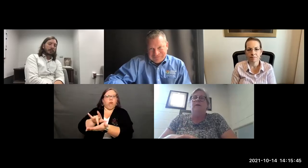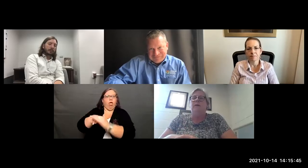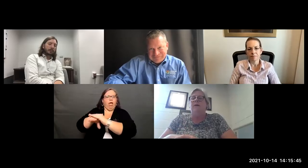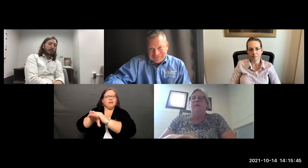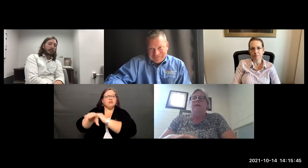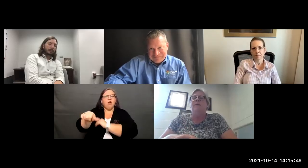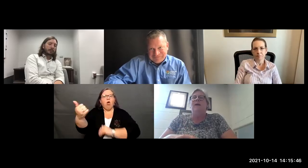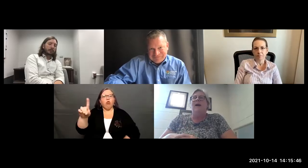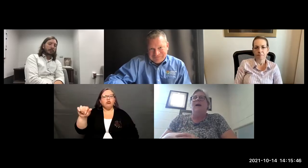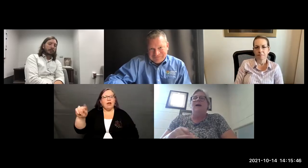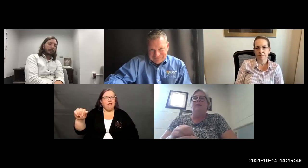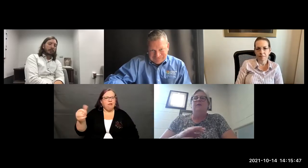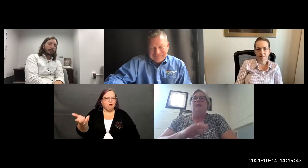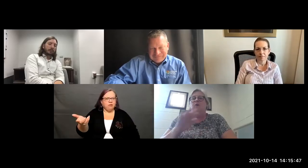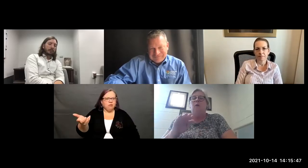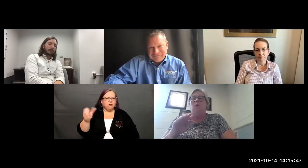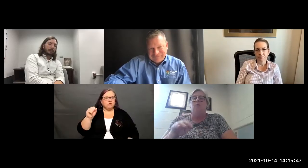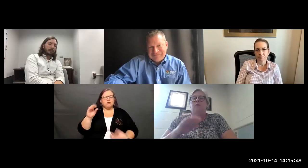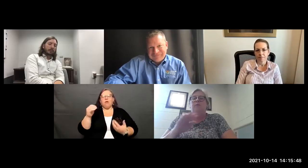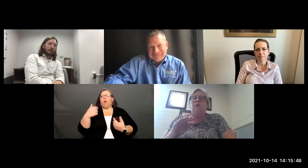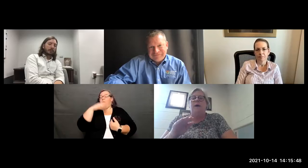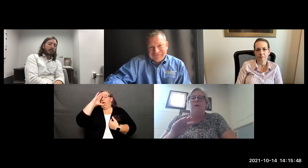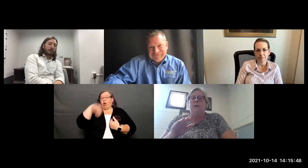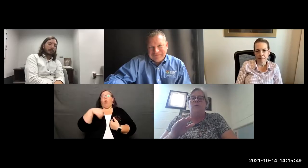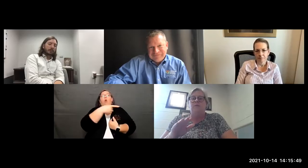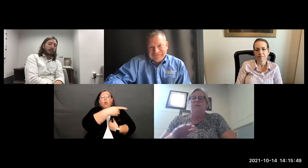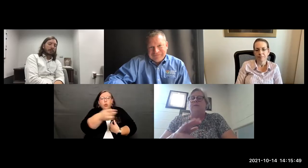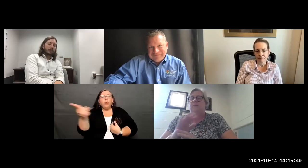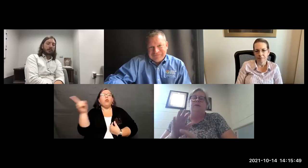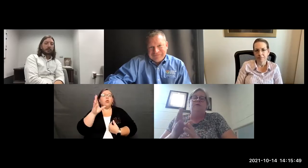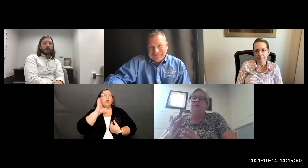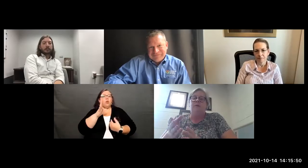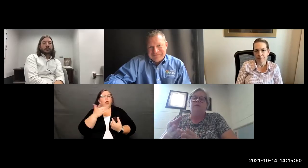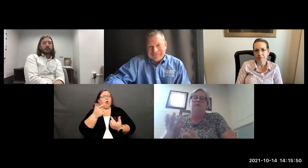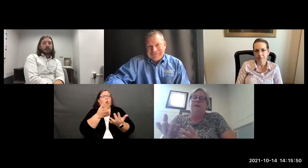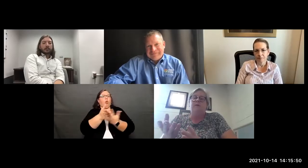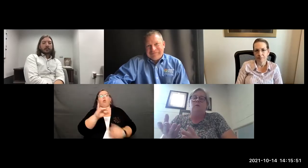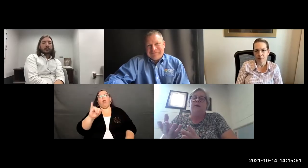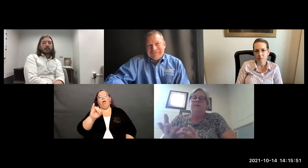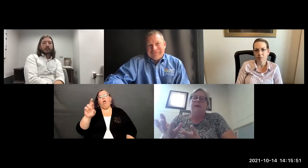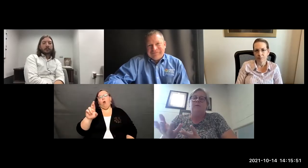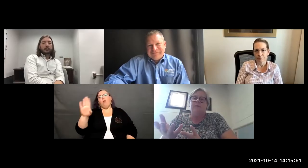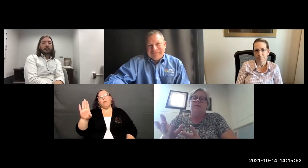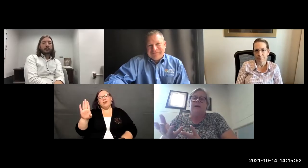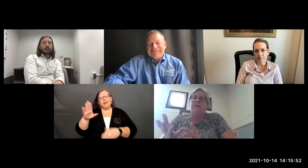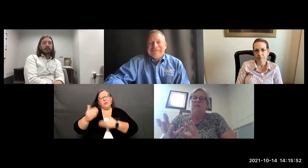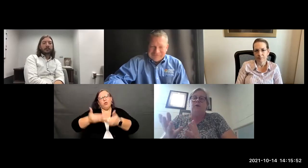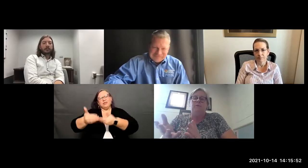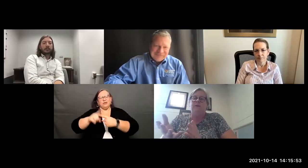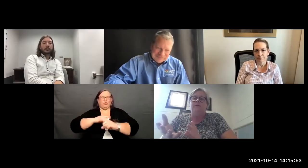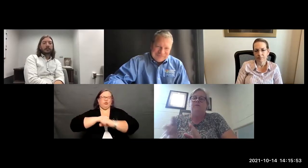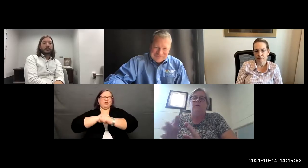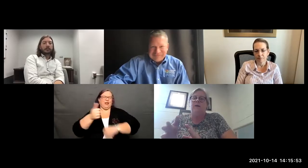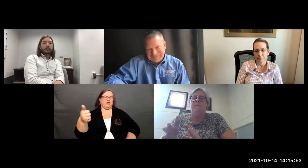have any, and I mean, I know that you all will go through IRB process to protect yourselves because you can't hold that data without having